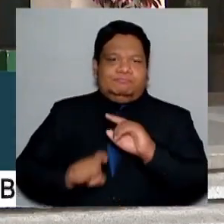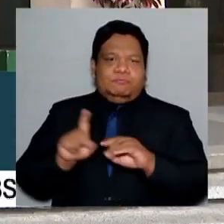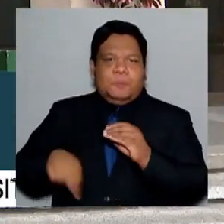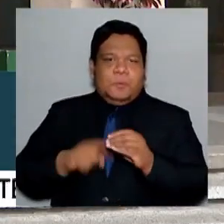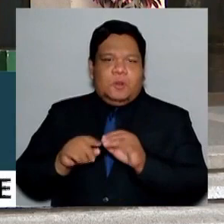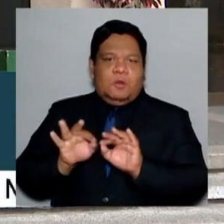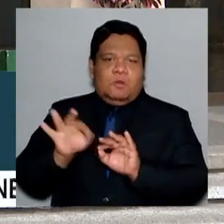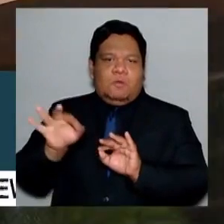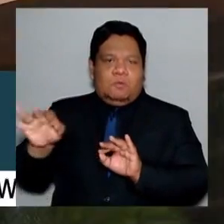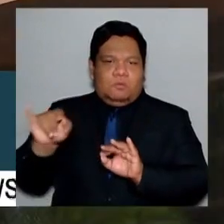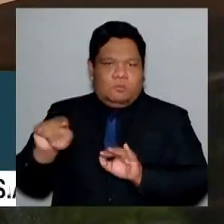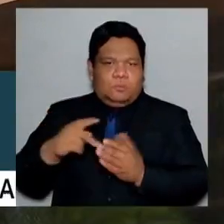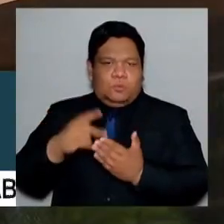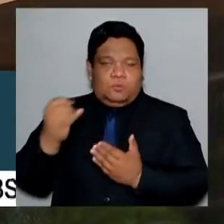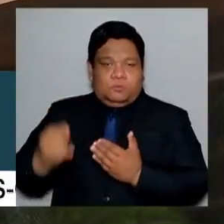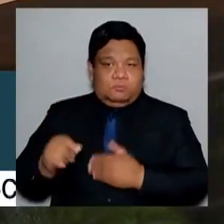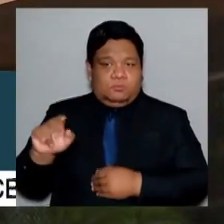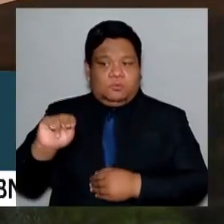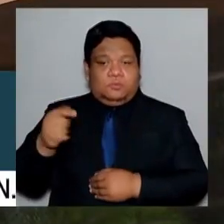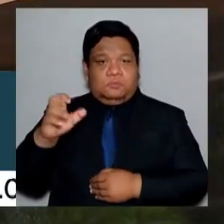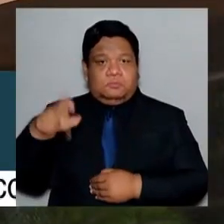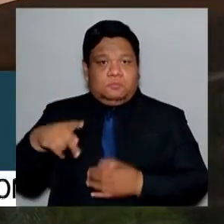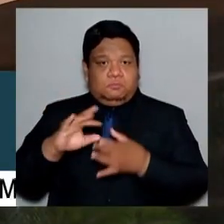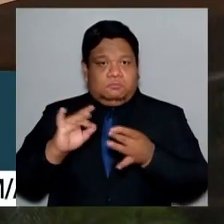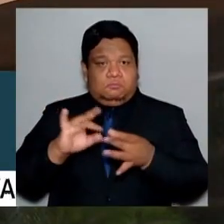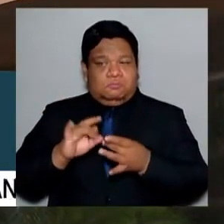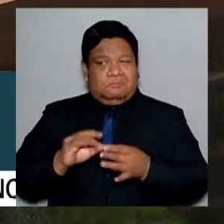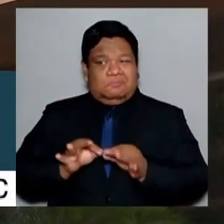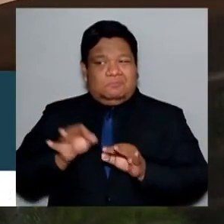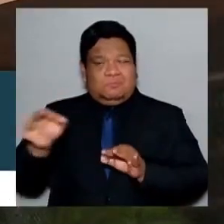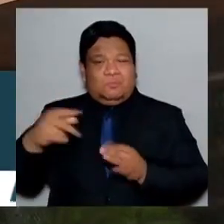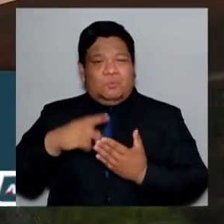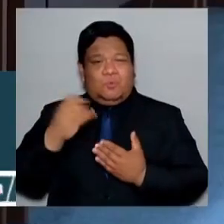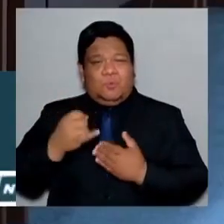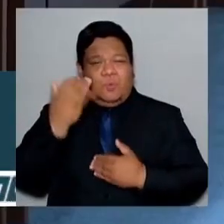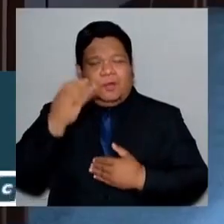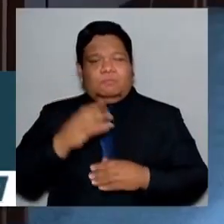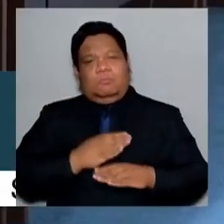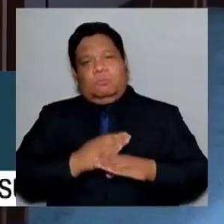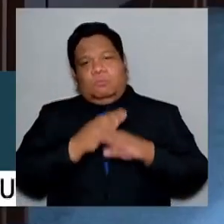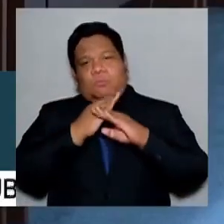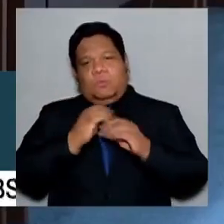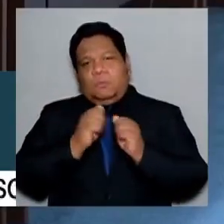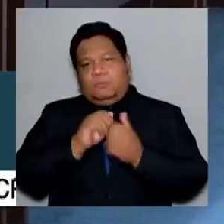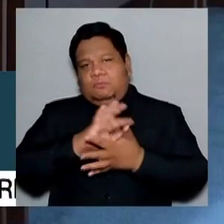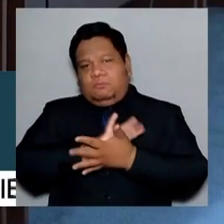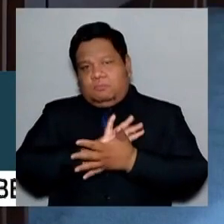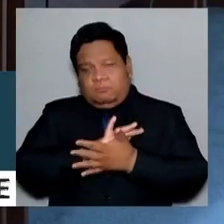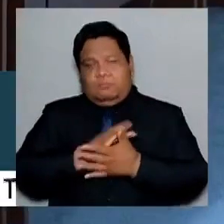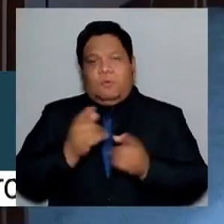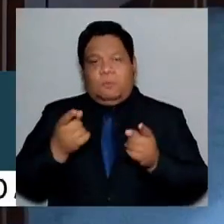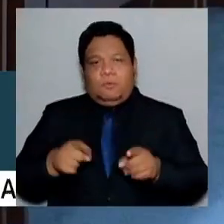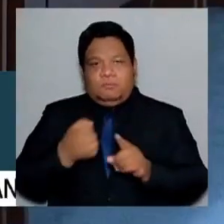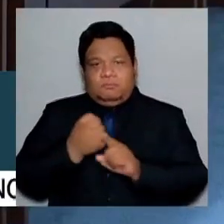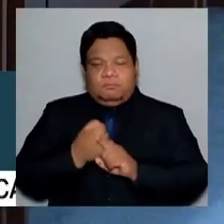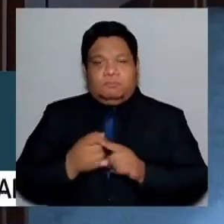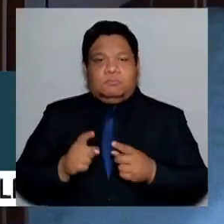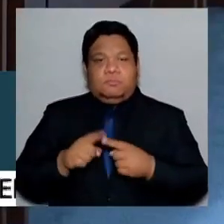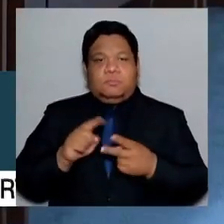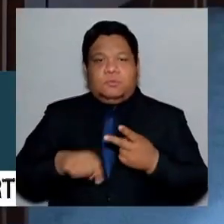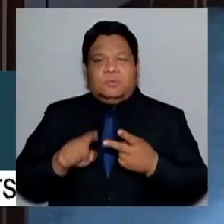the projects were delayed due to restrictions posed by the COVID pandemic and right-of-way